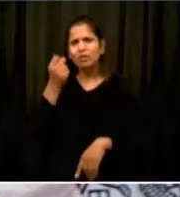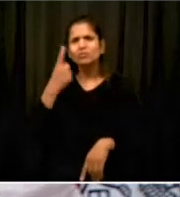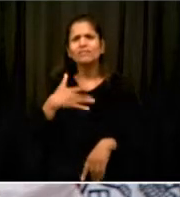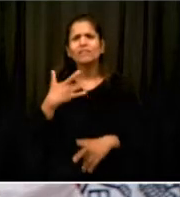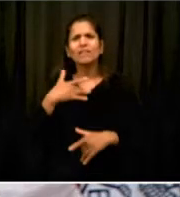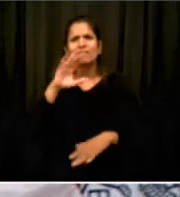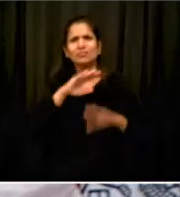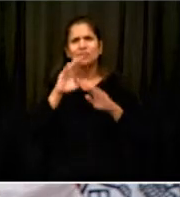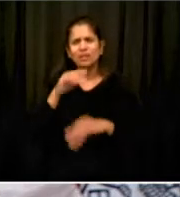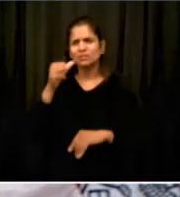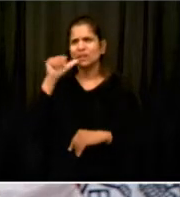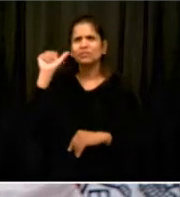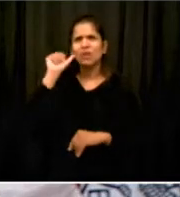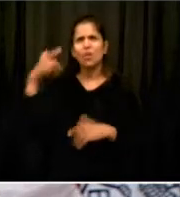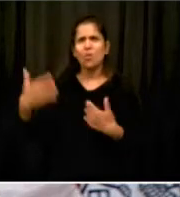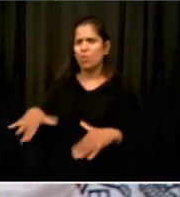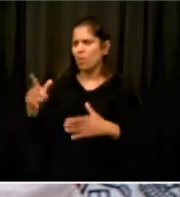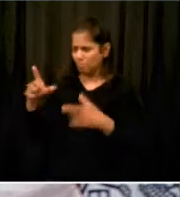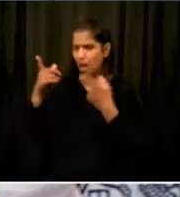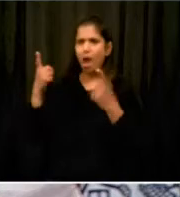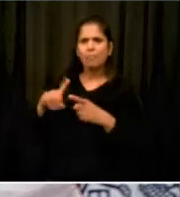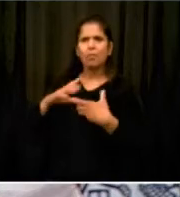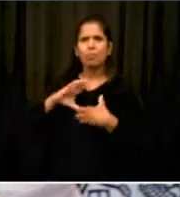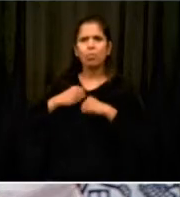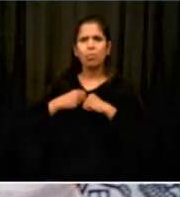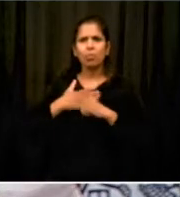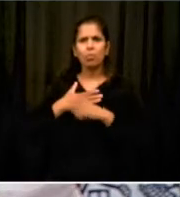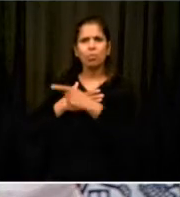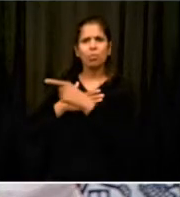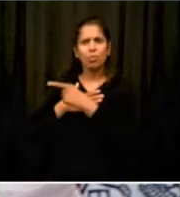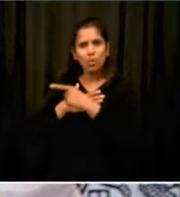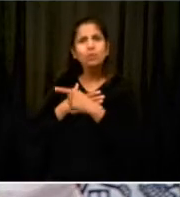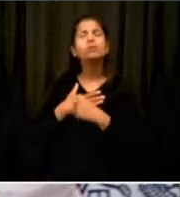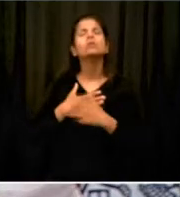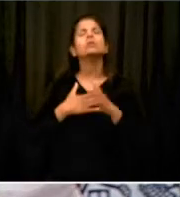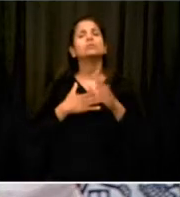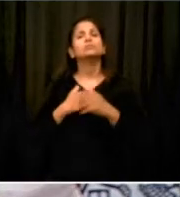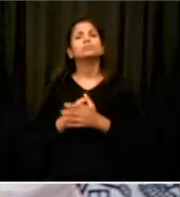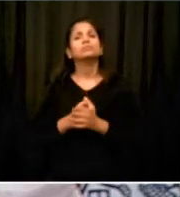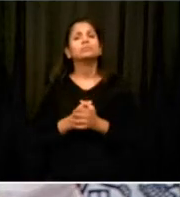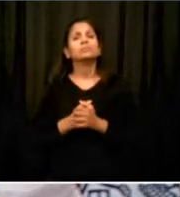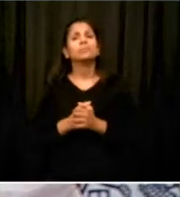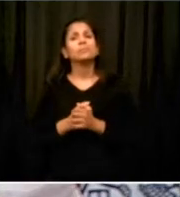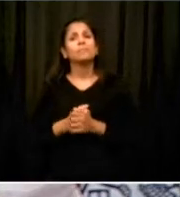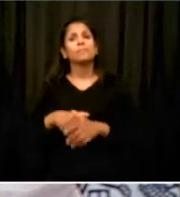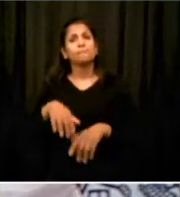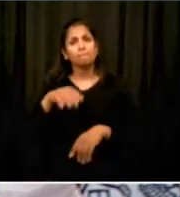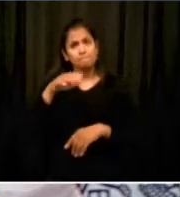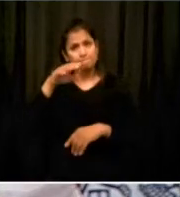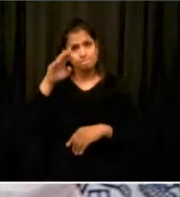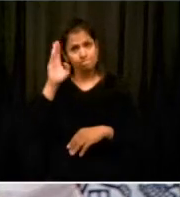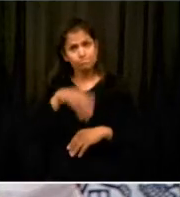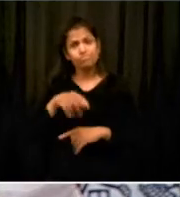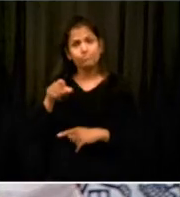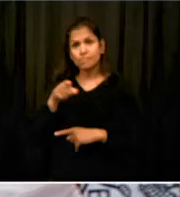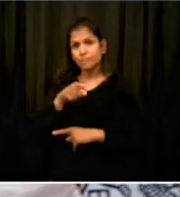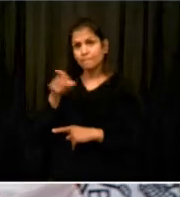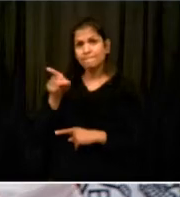change. For 20 years, the NYPD was told to be aggressive and